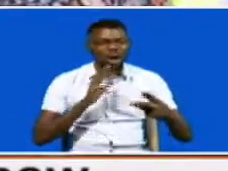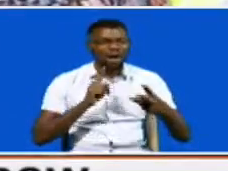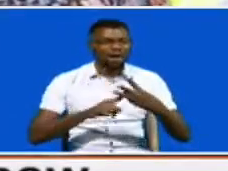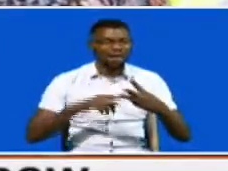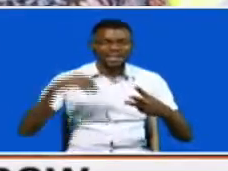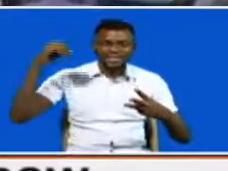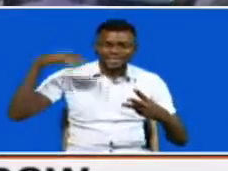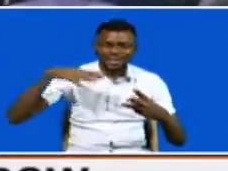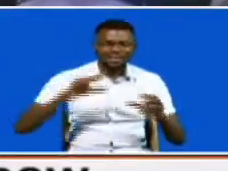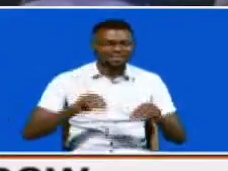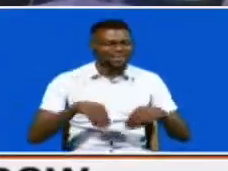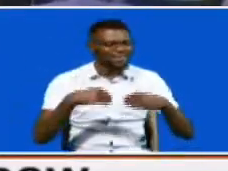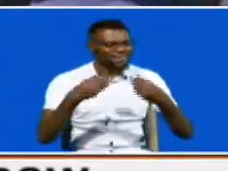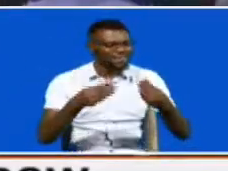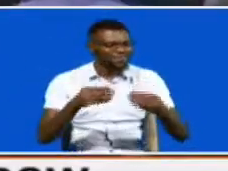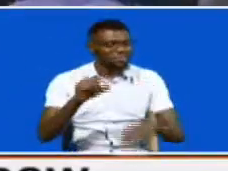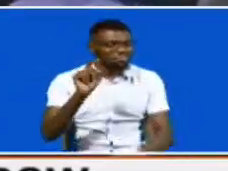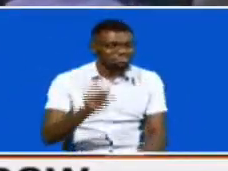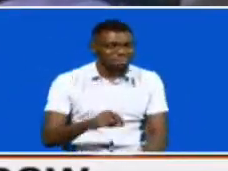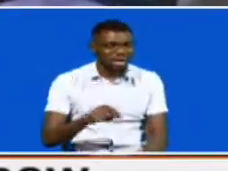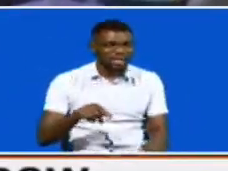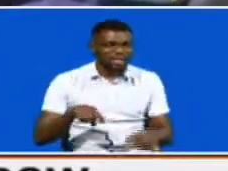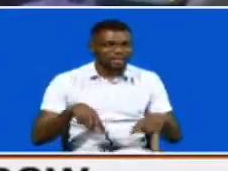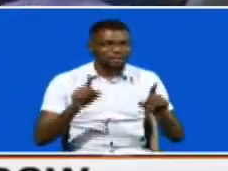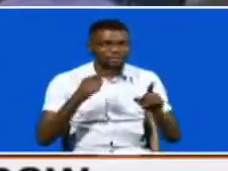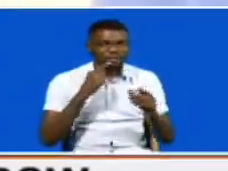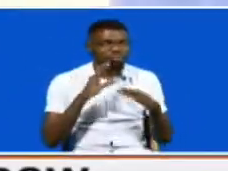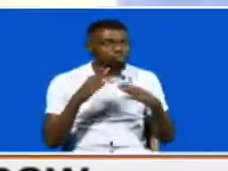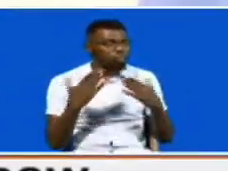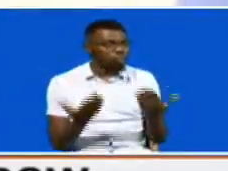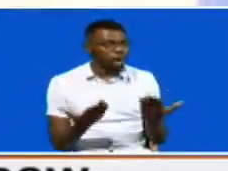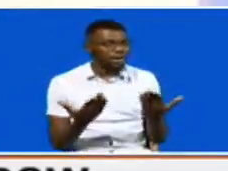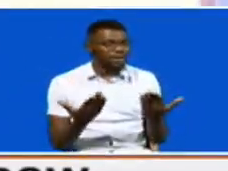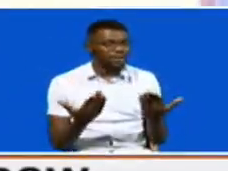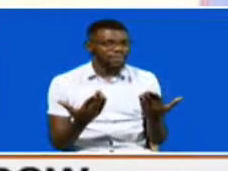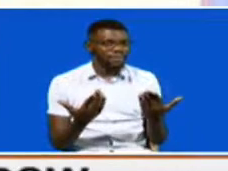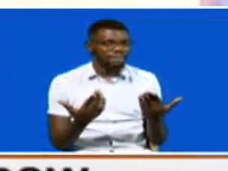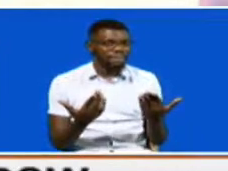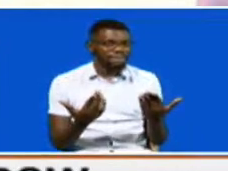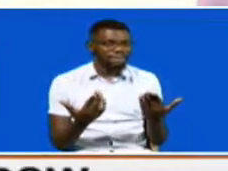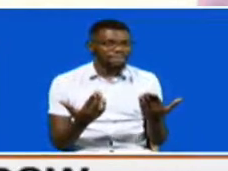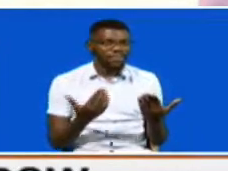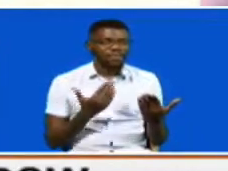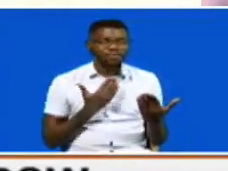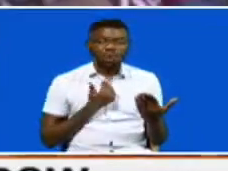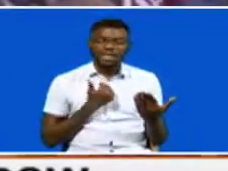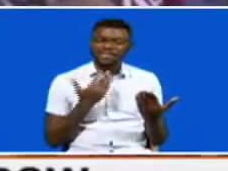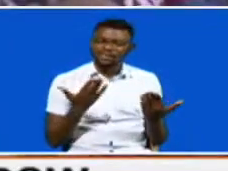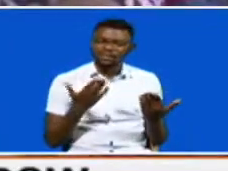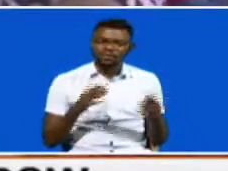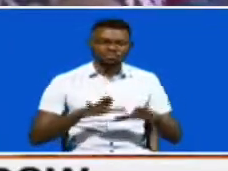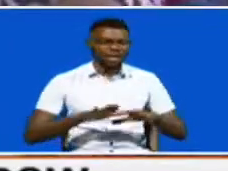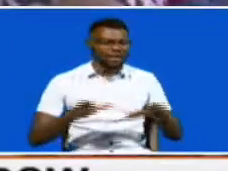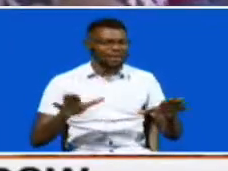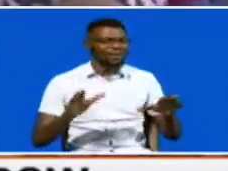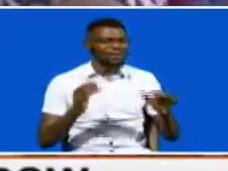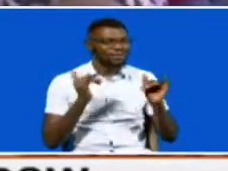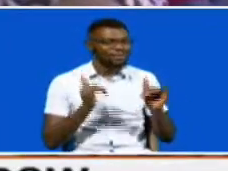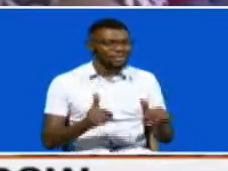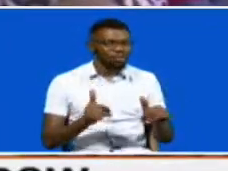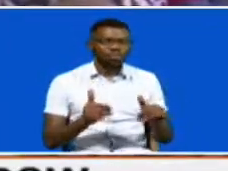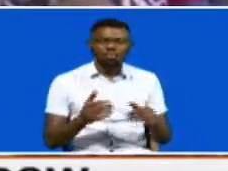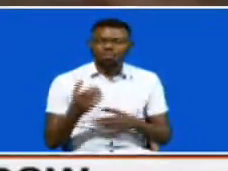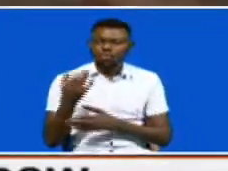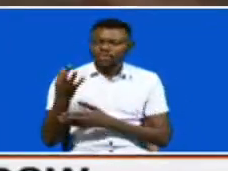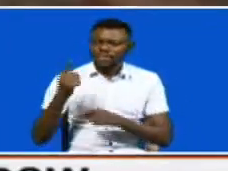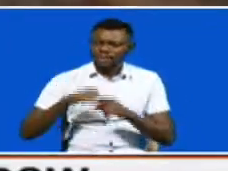be provided. They further say they will only settle for land-to-land compensation on the basis of